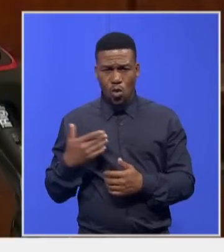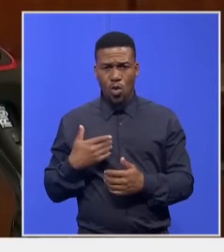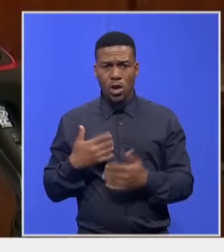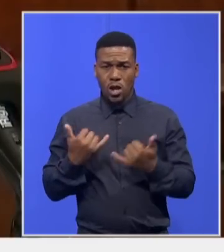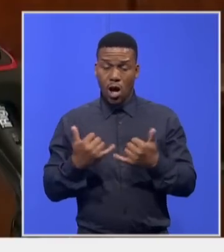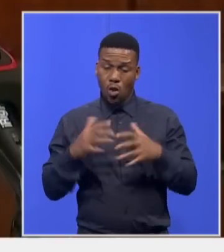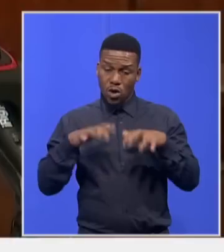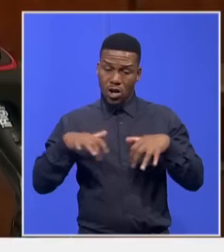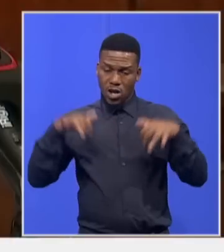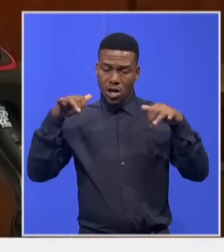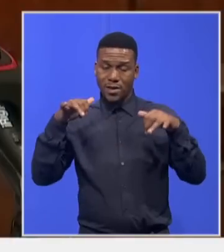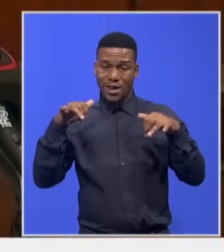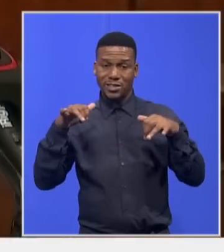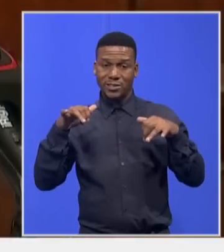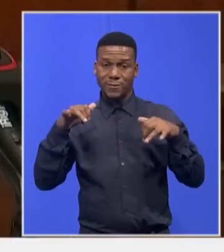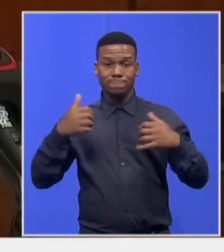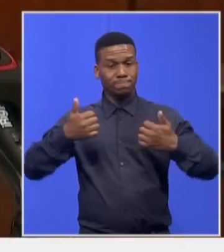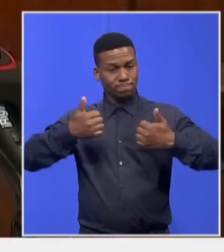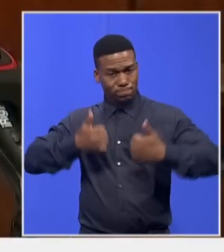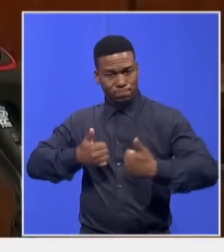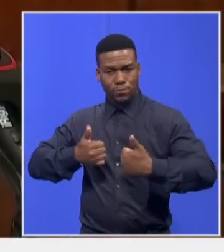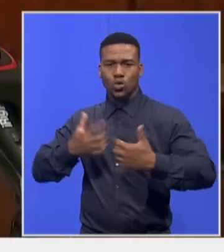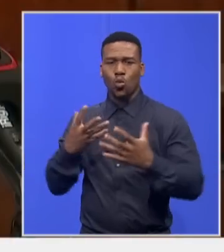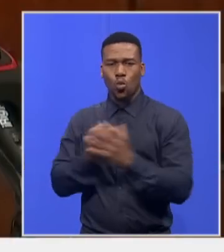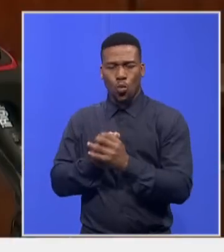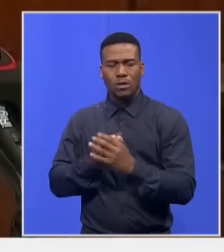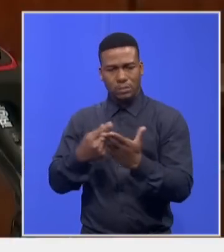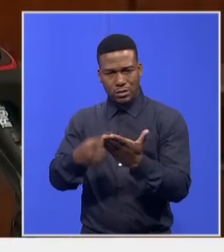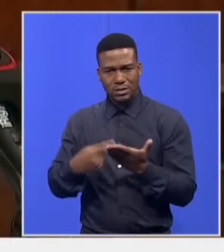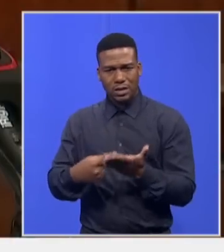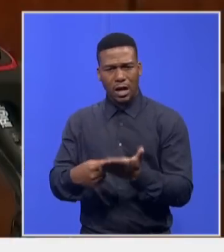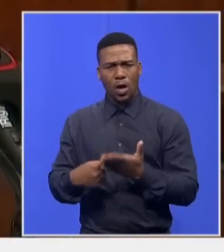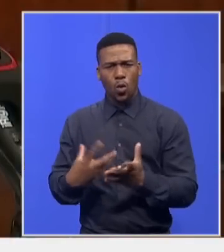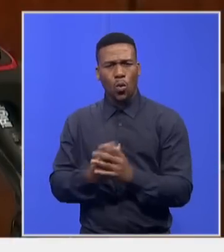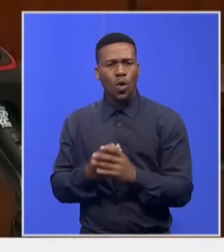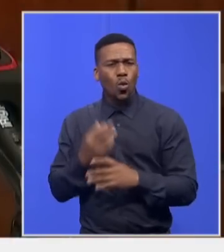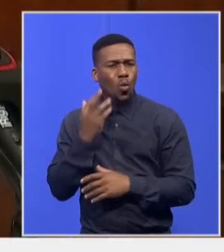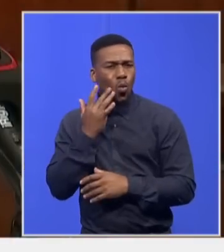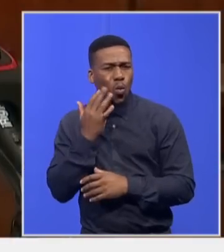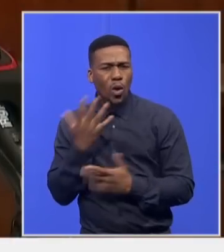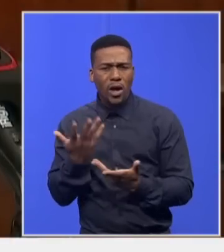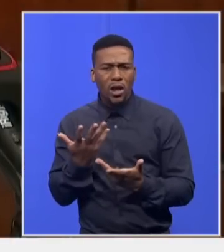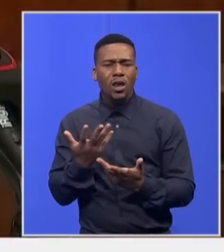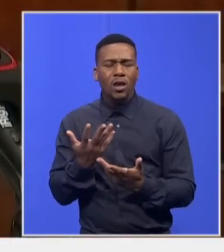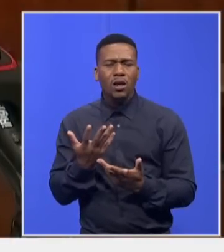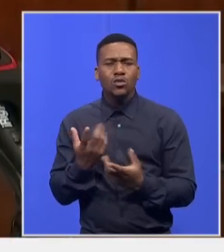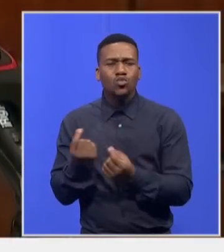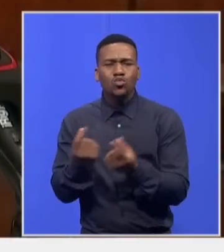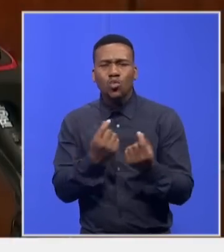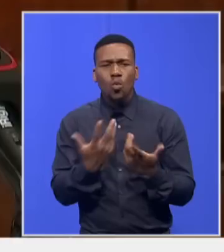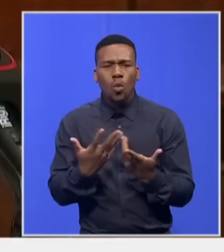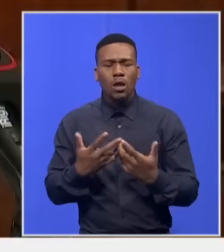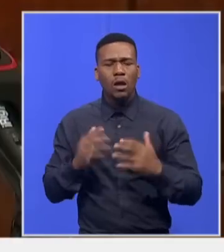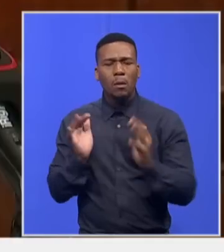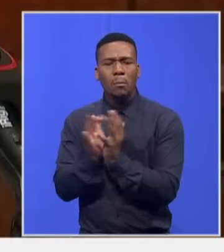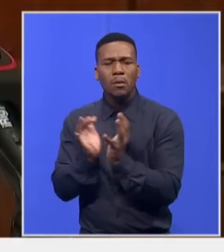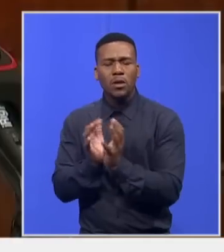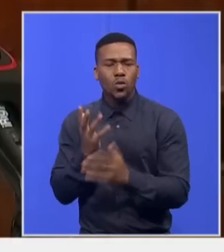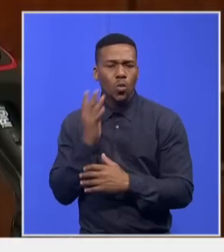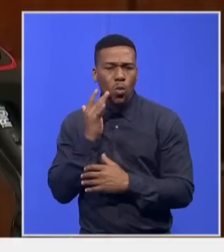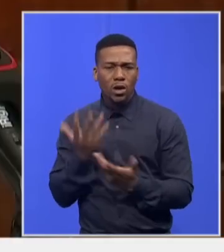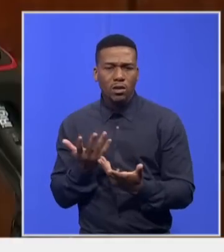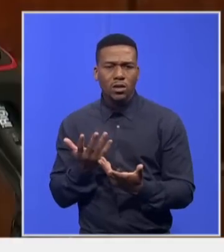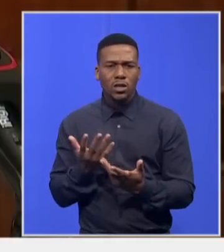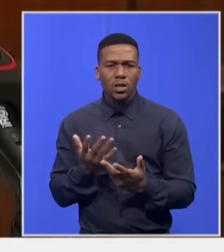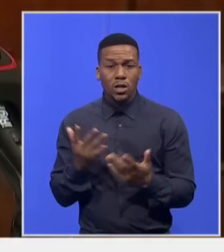here for some of these issues to be solidified. When are we seeing this happen? The temperatures are dropping, we're inching towards